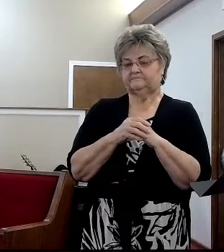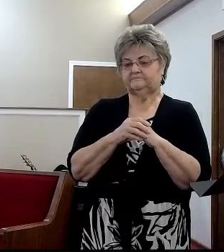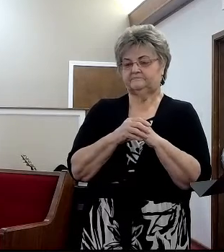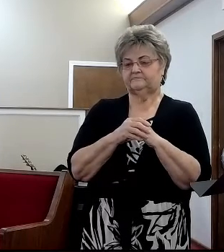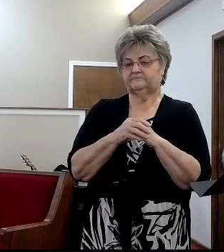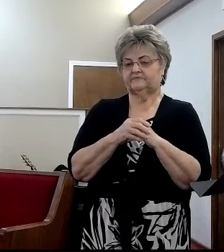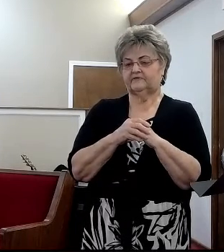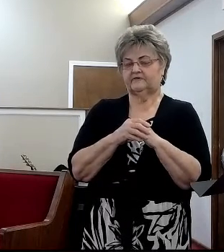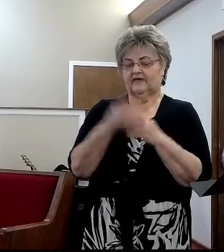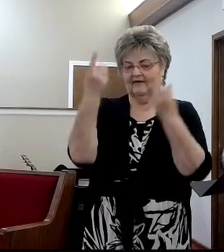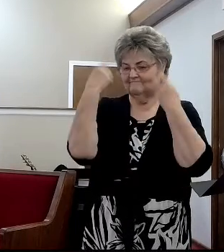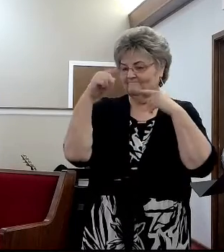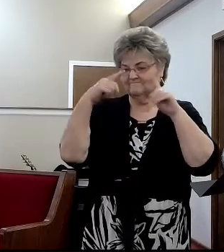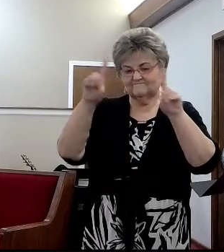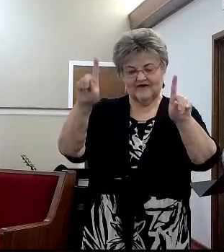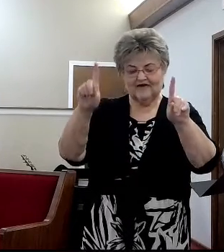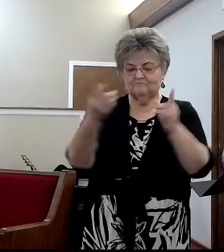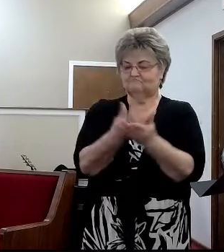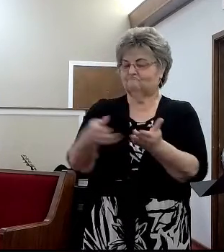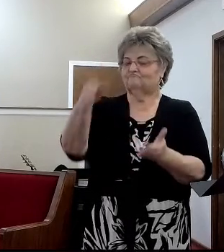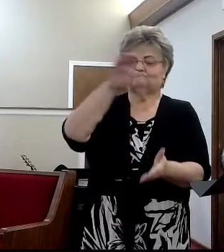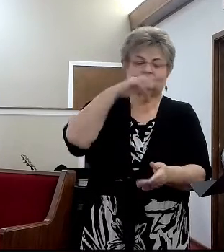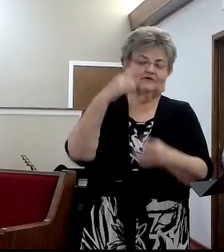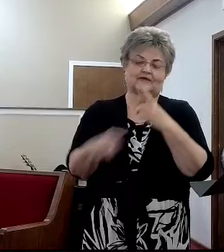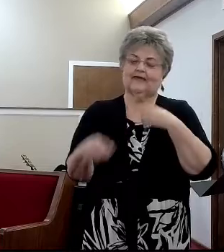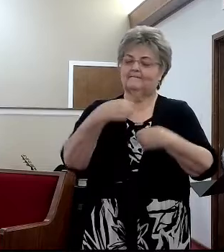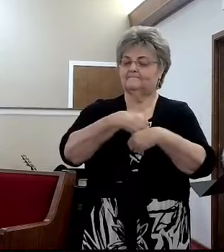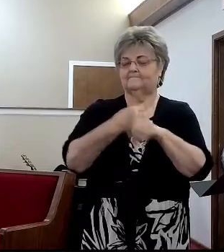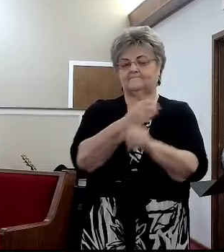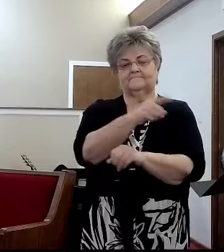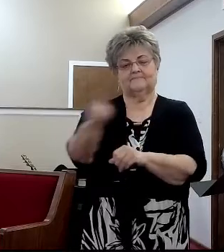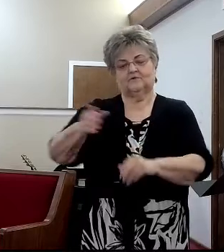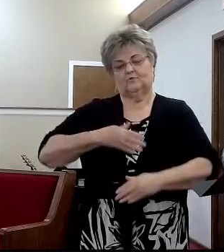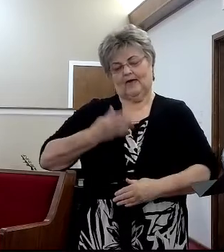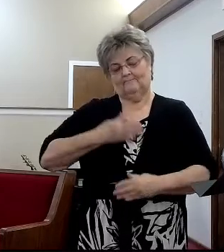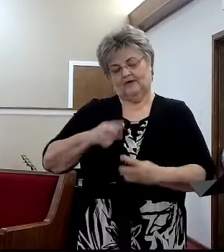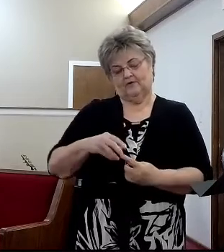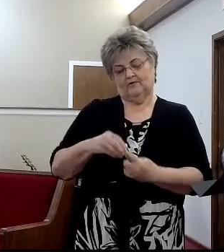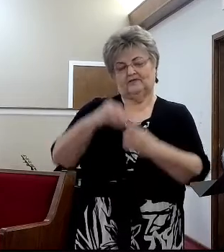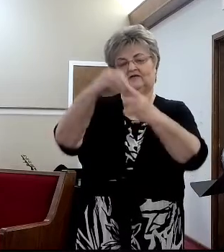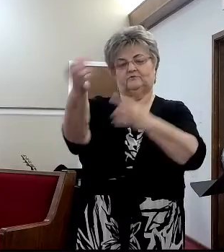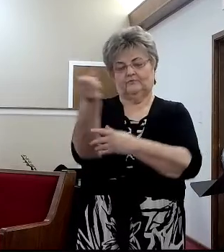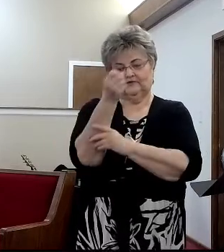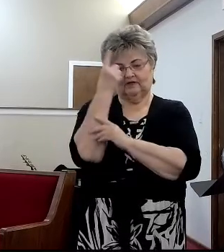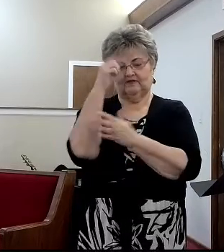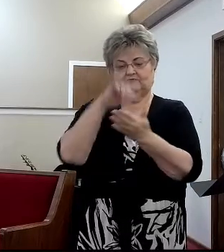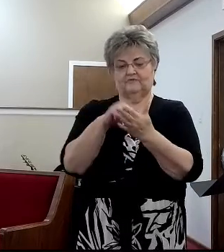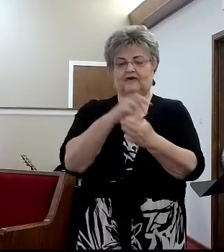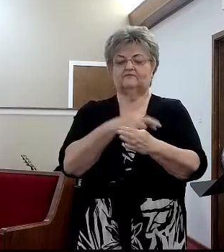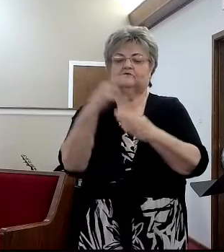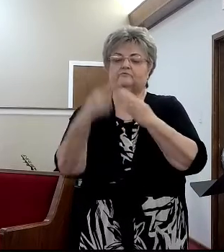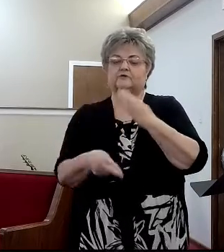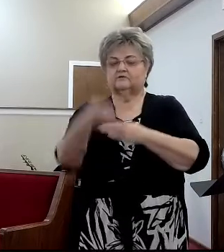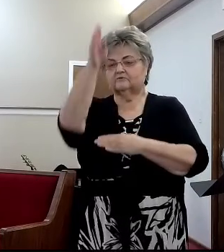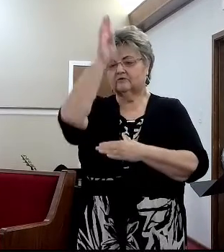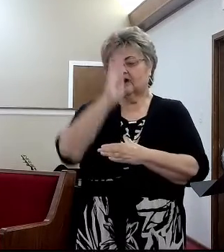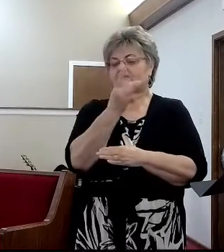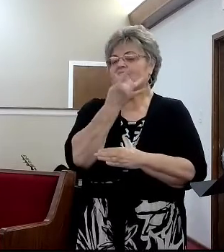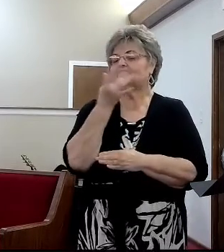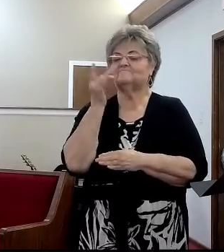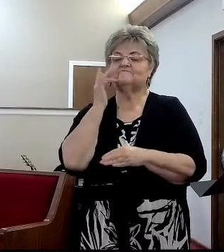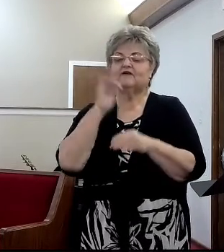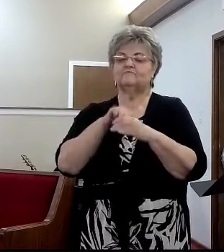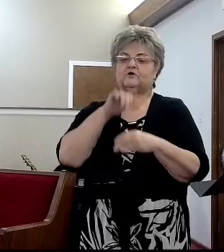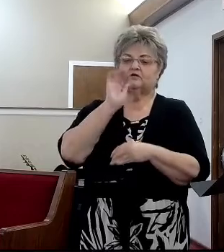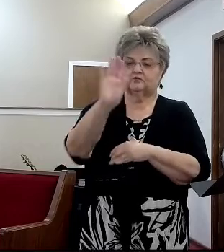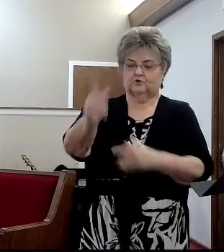So fame or fortune can't really make you happy unless you understand that that is a result of God's favor in your own life.